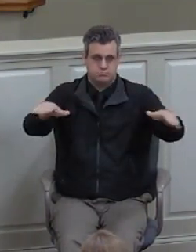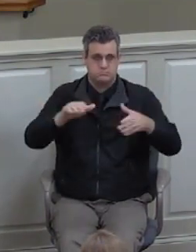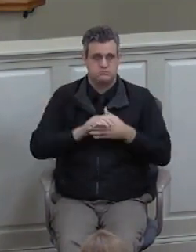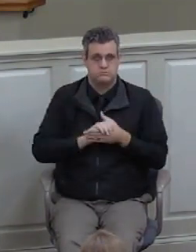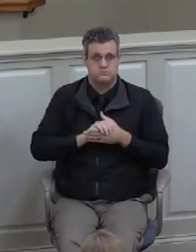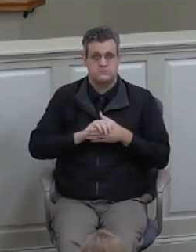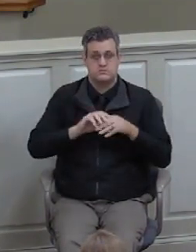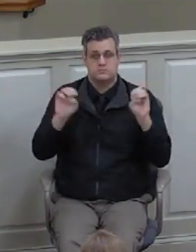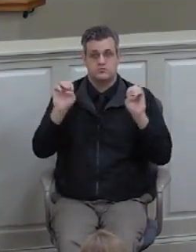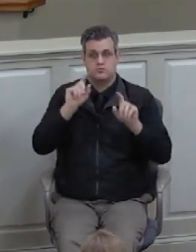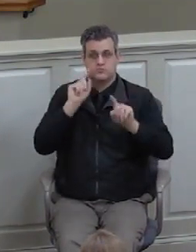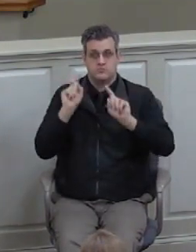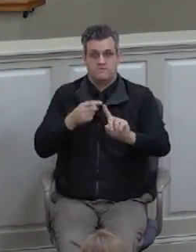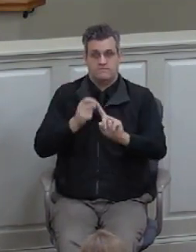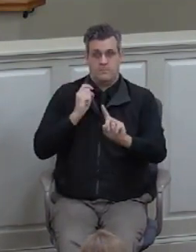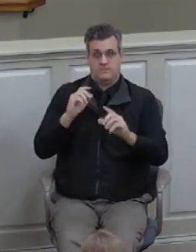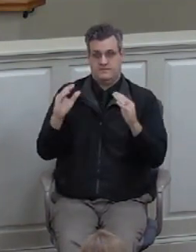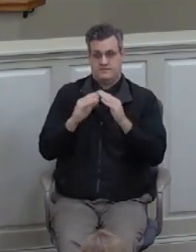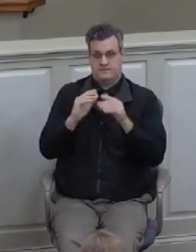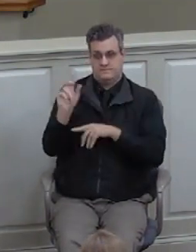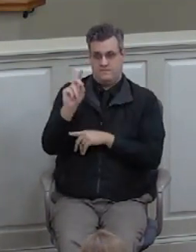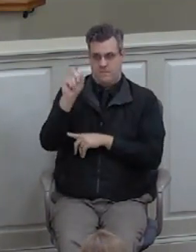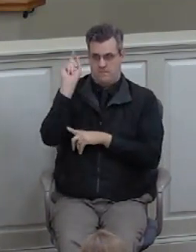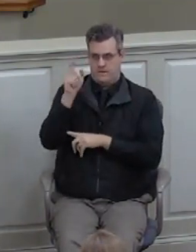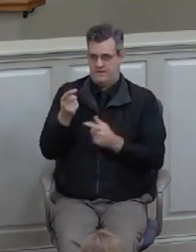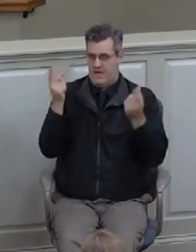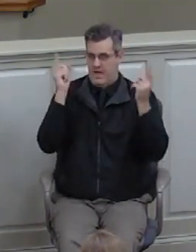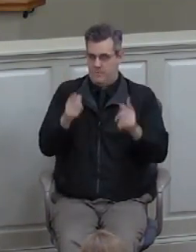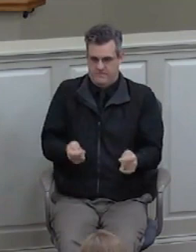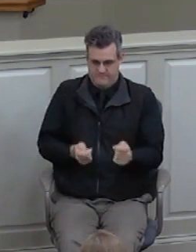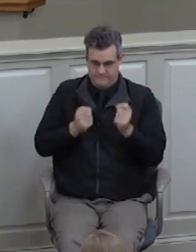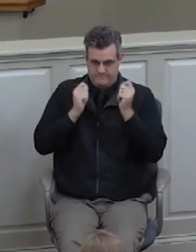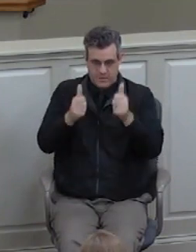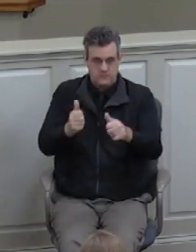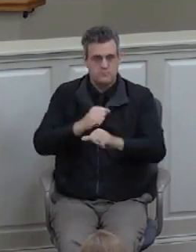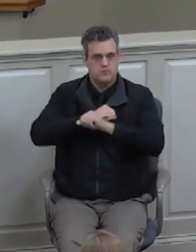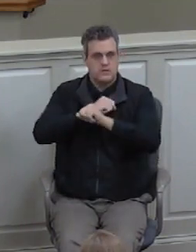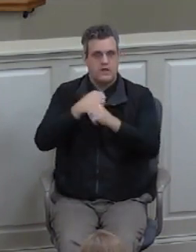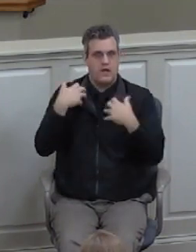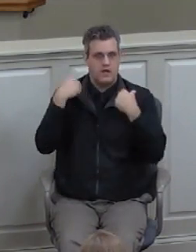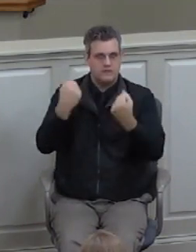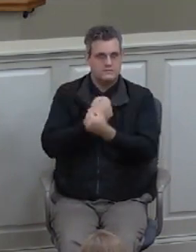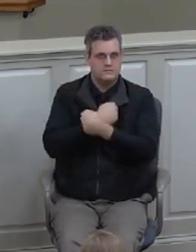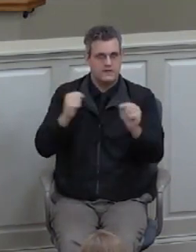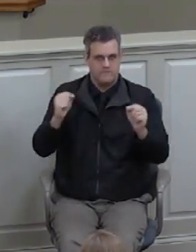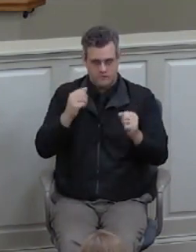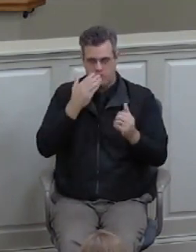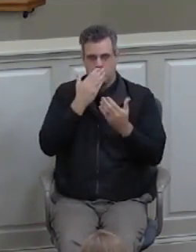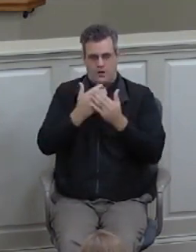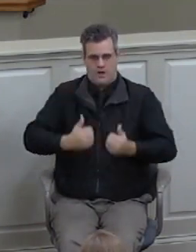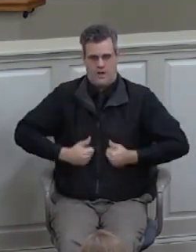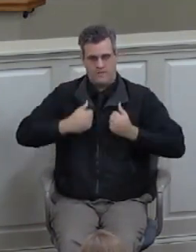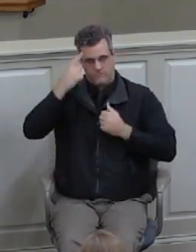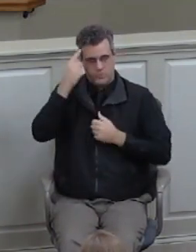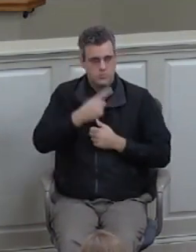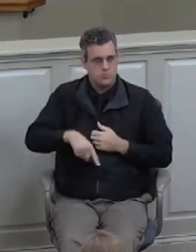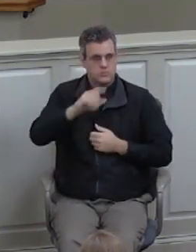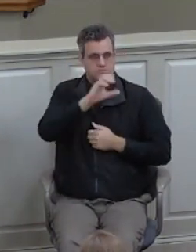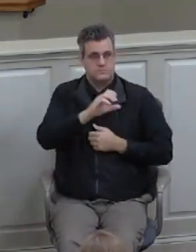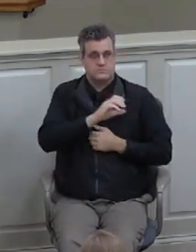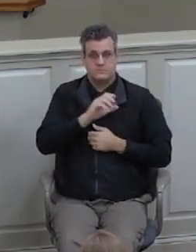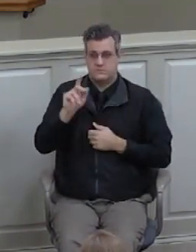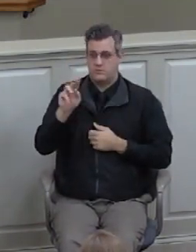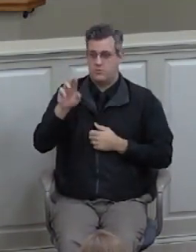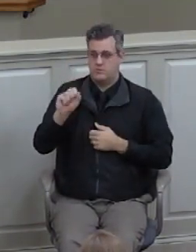emergency response of the City of Danville must be deployed rapidly to protect the health, safety, and welfare of citizens, and whereas KRS